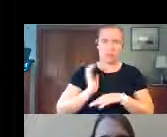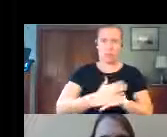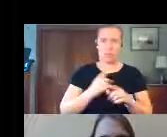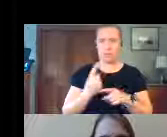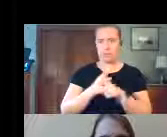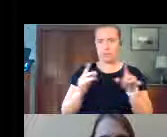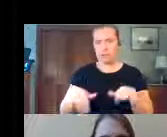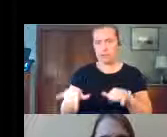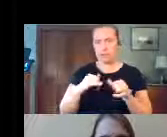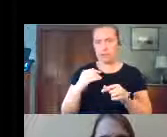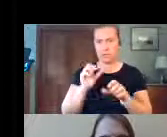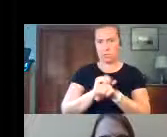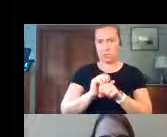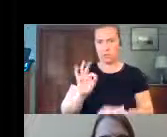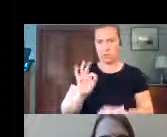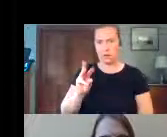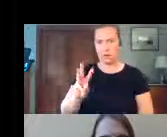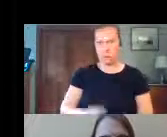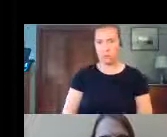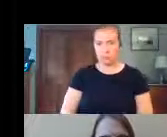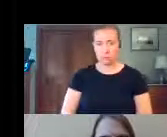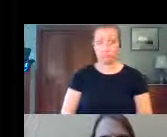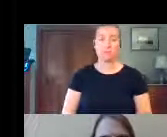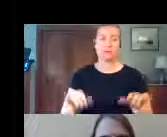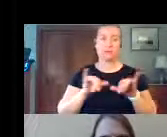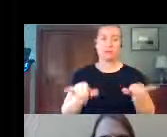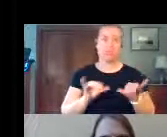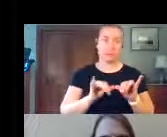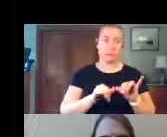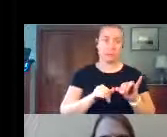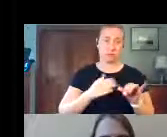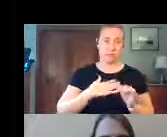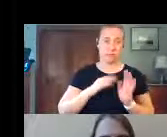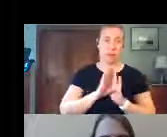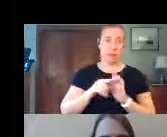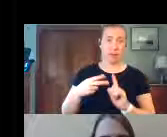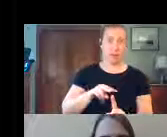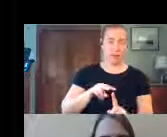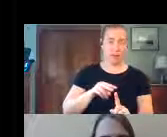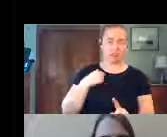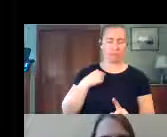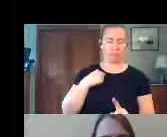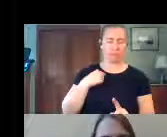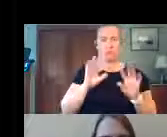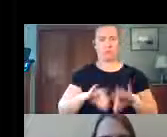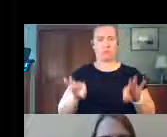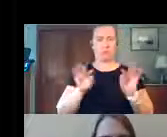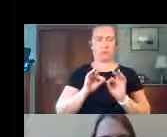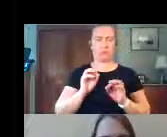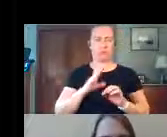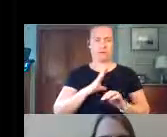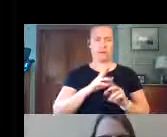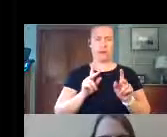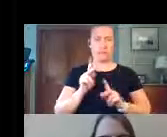factors and systems engineering hat, I understand the importance of looking at people who are conducting